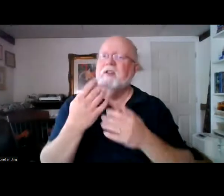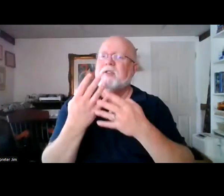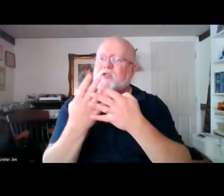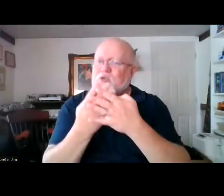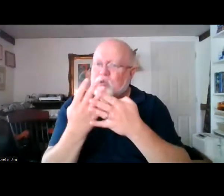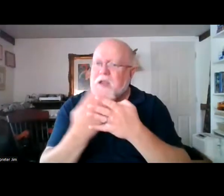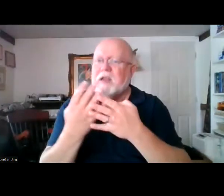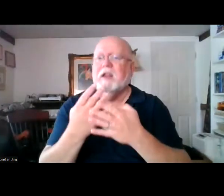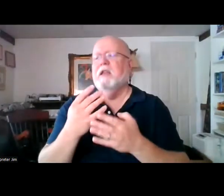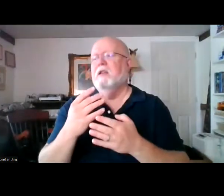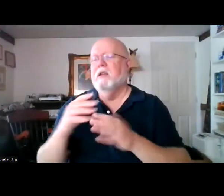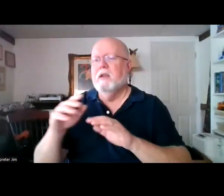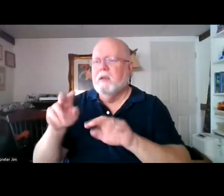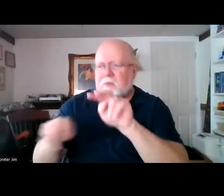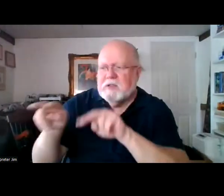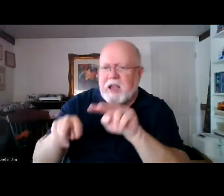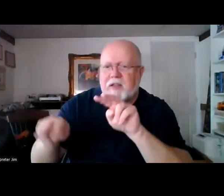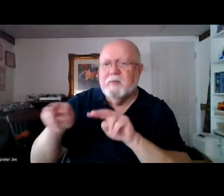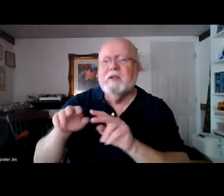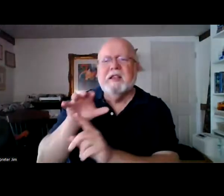for individuals who are at risk for suicide.